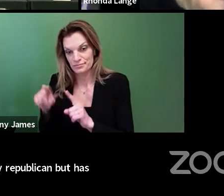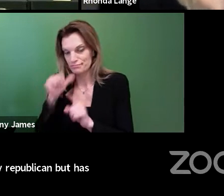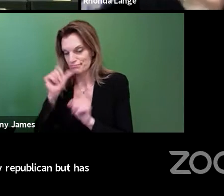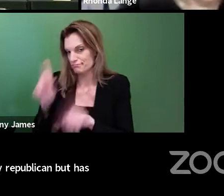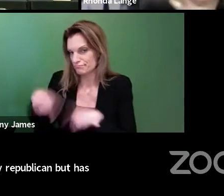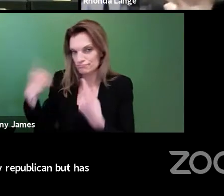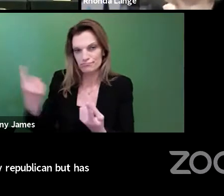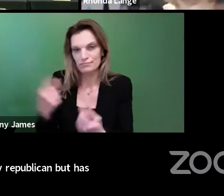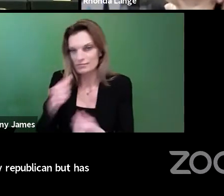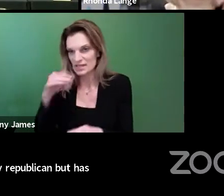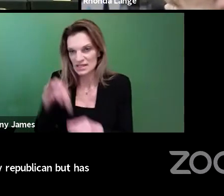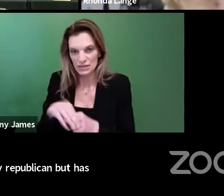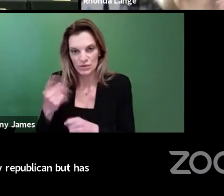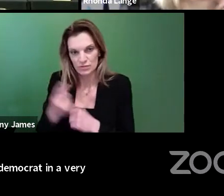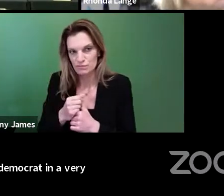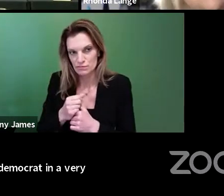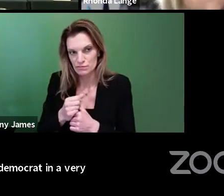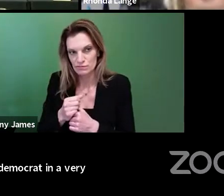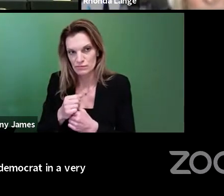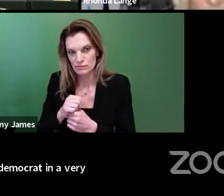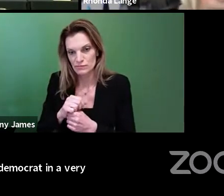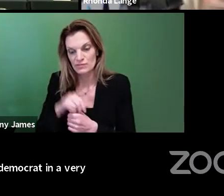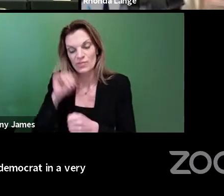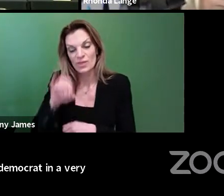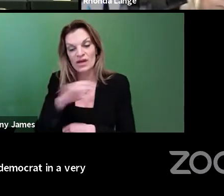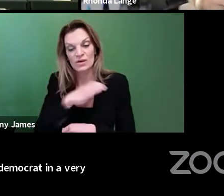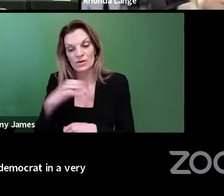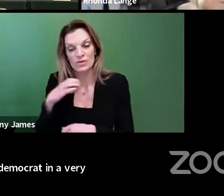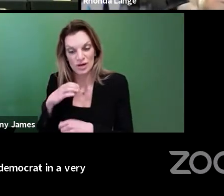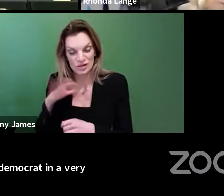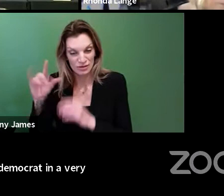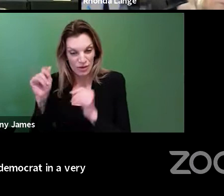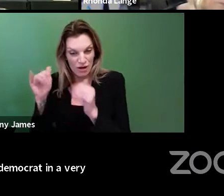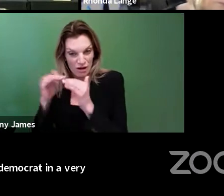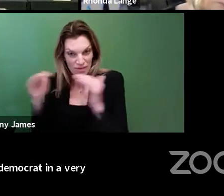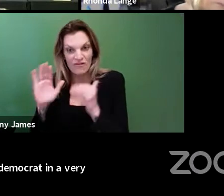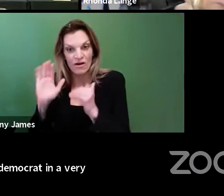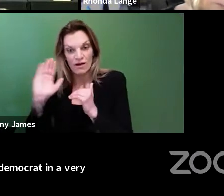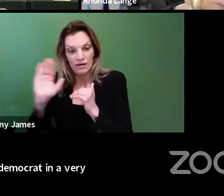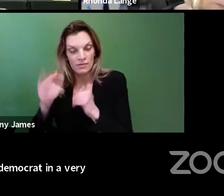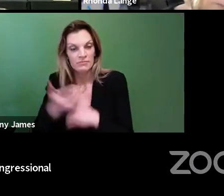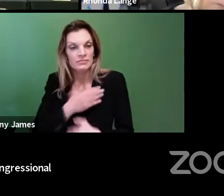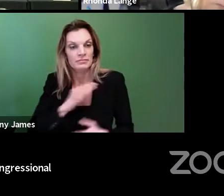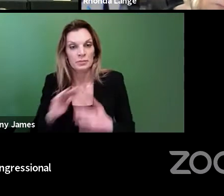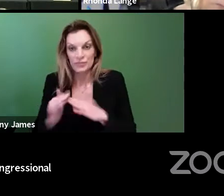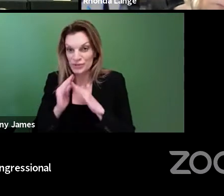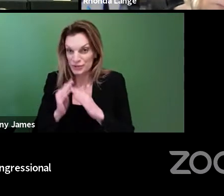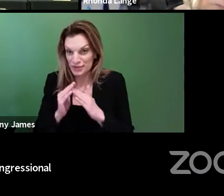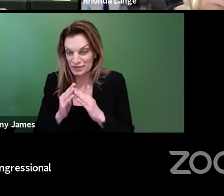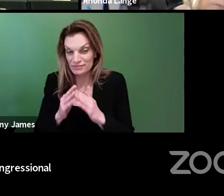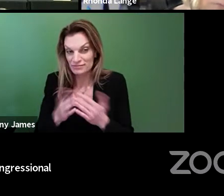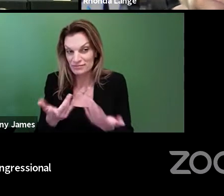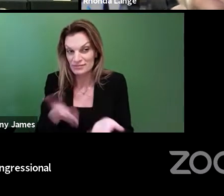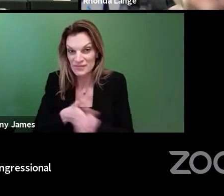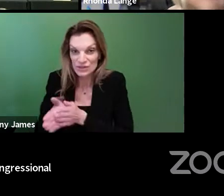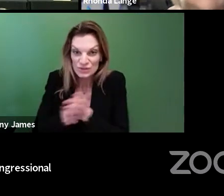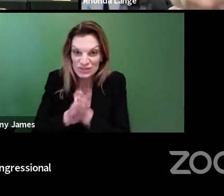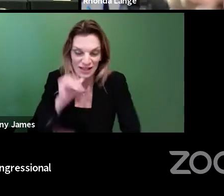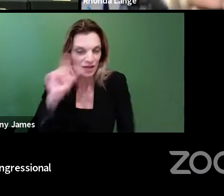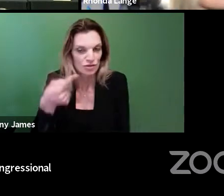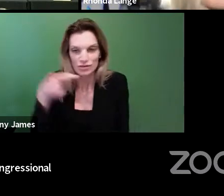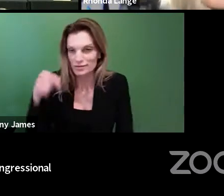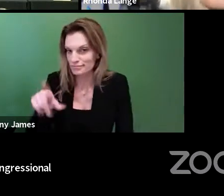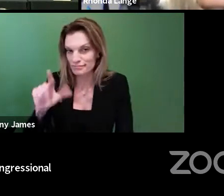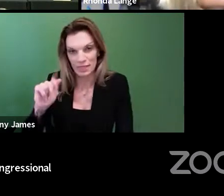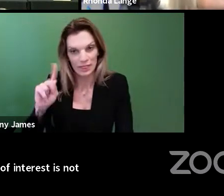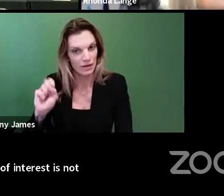time. At the congressional level, I think our community interest is not just the lakeshore,